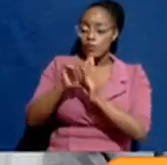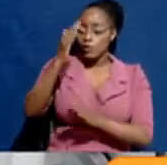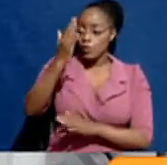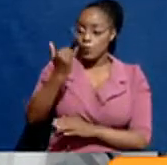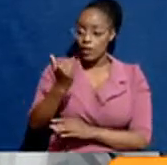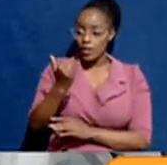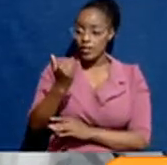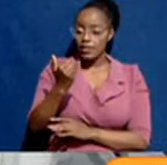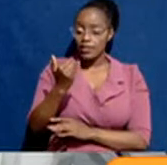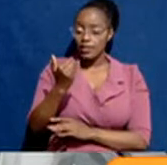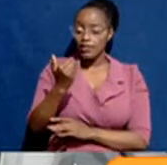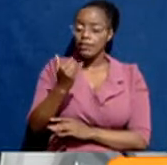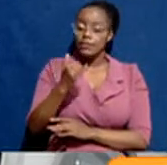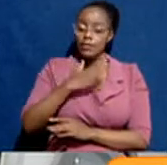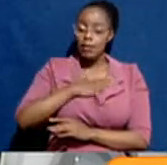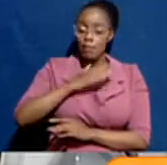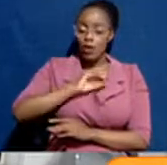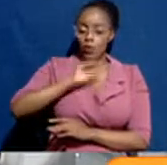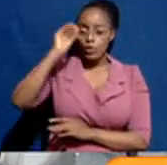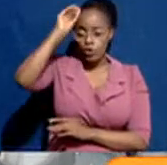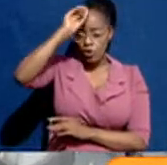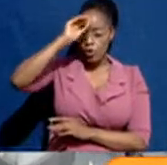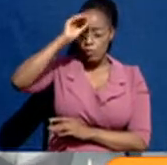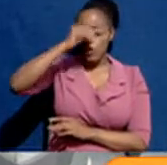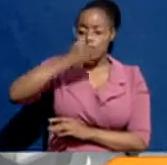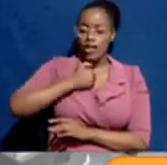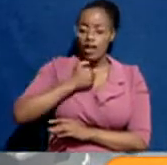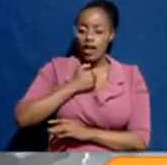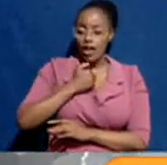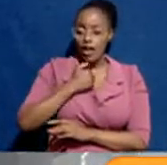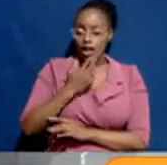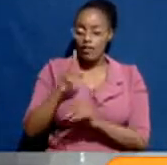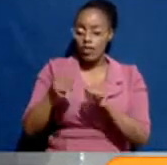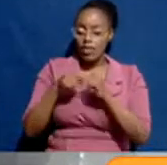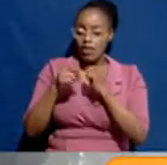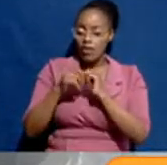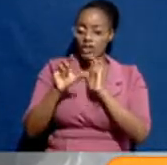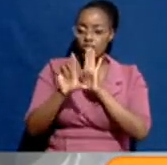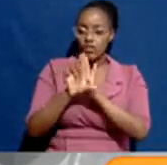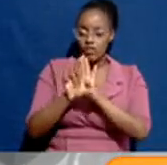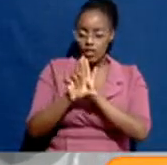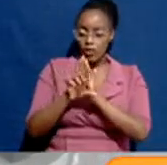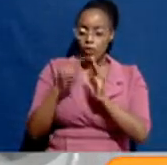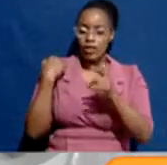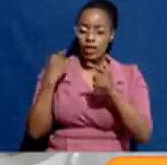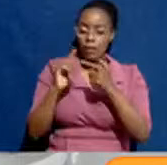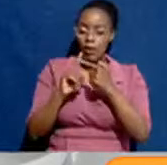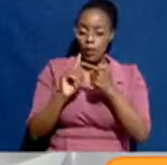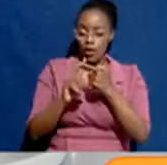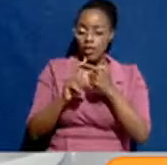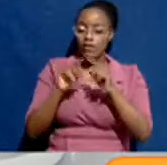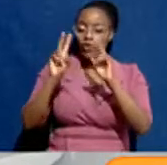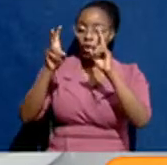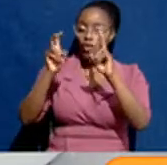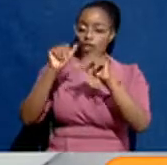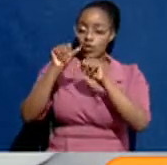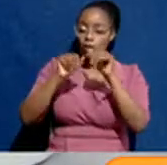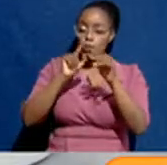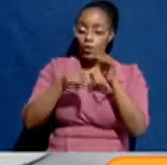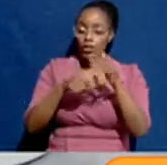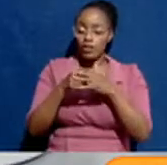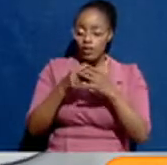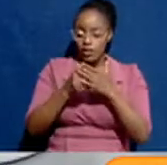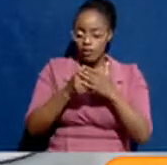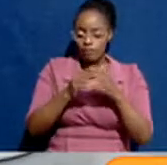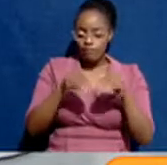Because in my view, there has been a violation of the law. Yeah. First of all, on the issue of